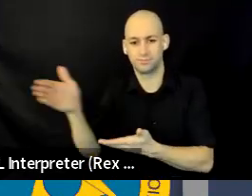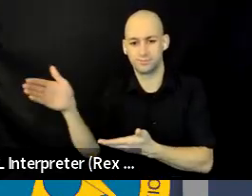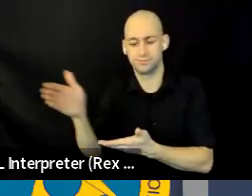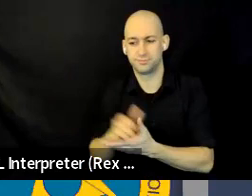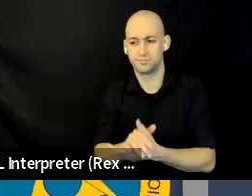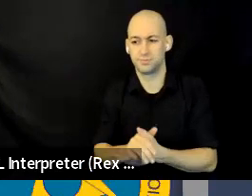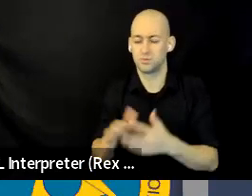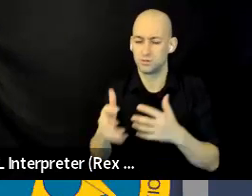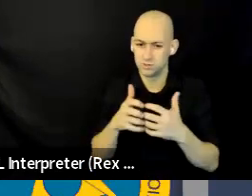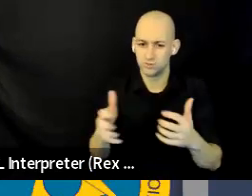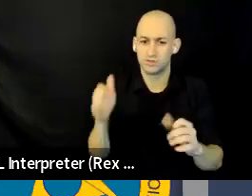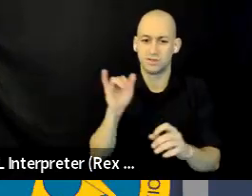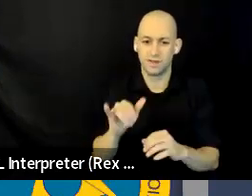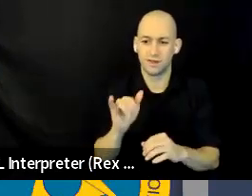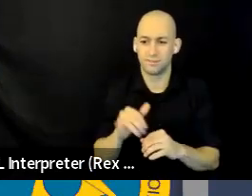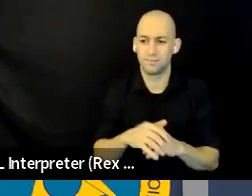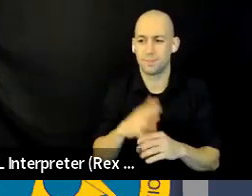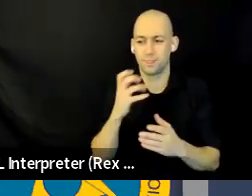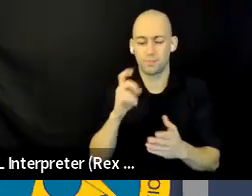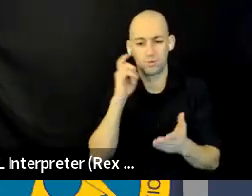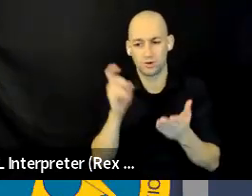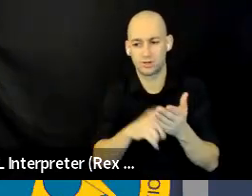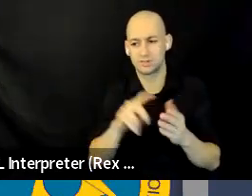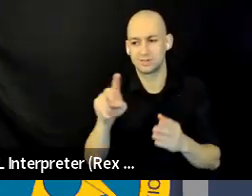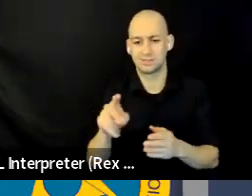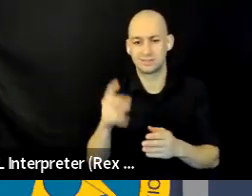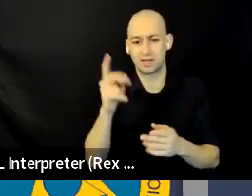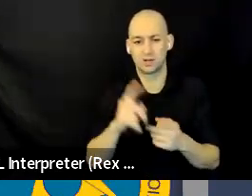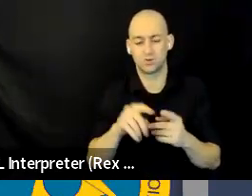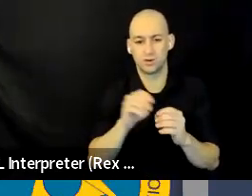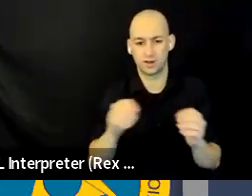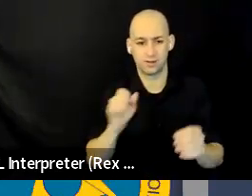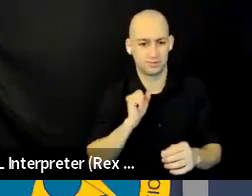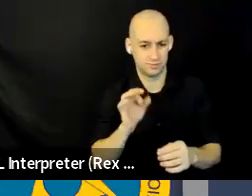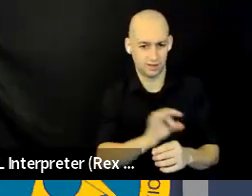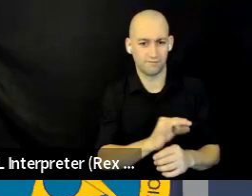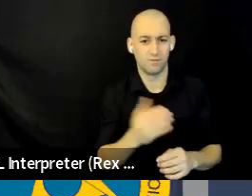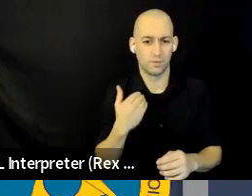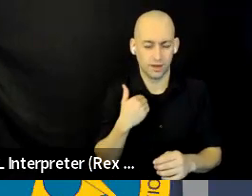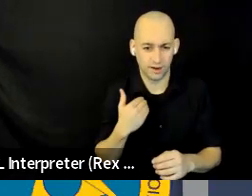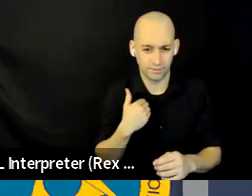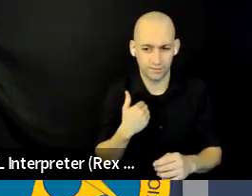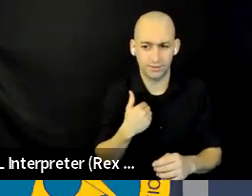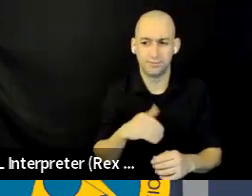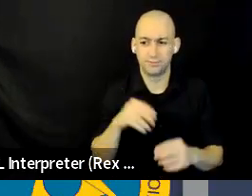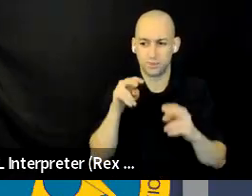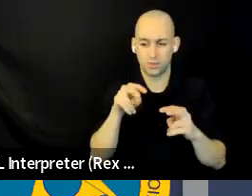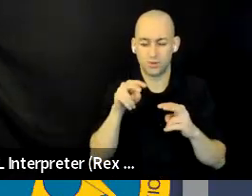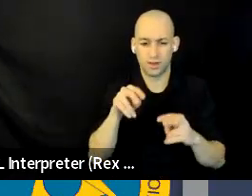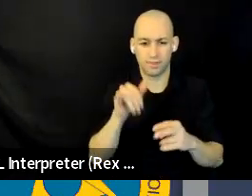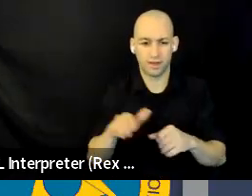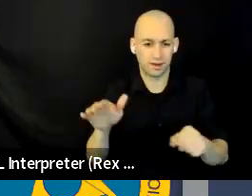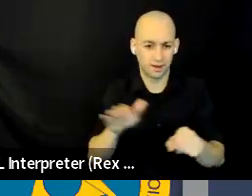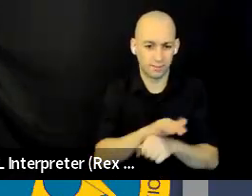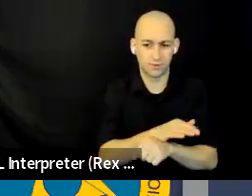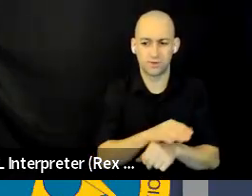that. I want to again recognize the second to none staff that we have and looking at it and absolutely taking a comprehensive